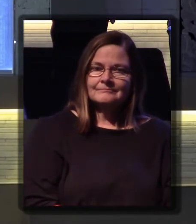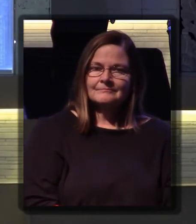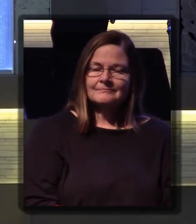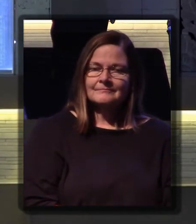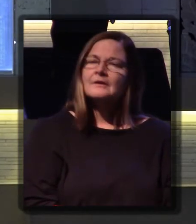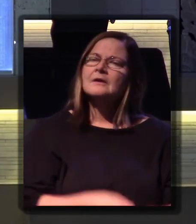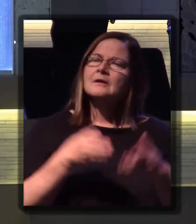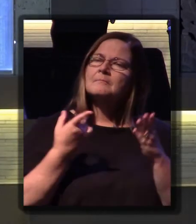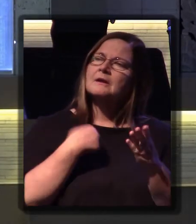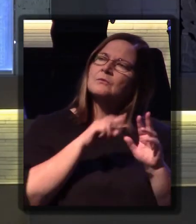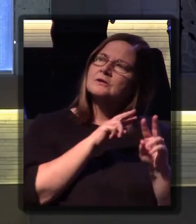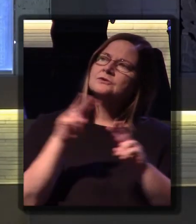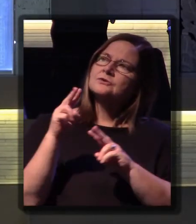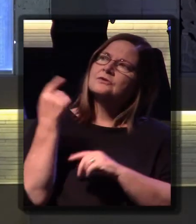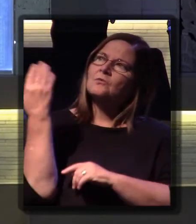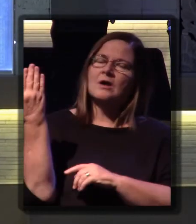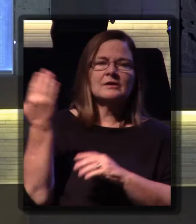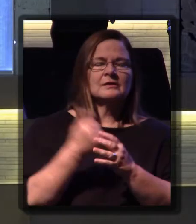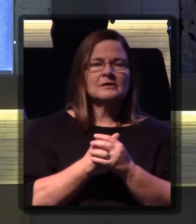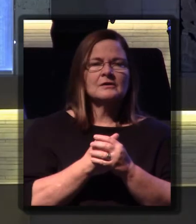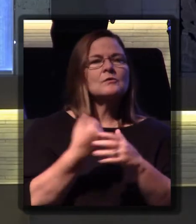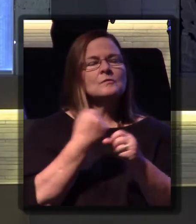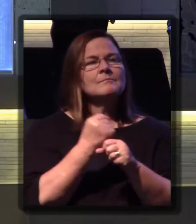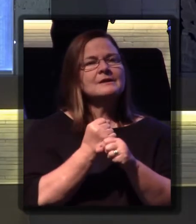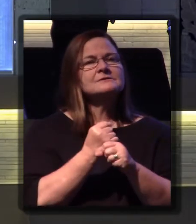about the trials? Because they will come.